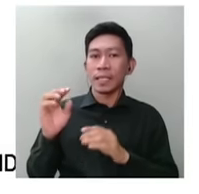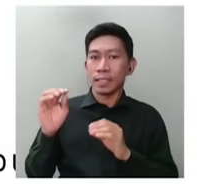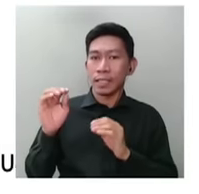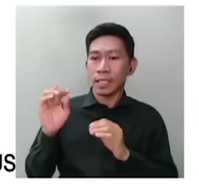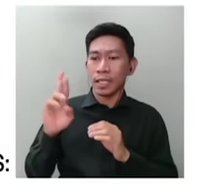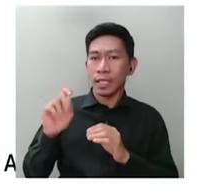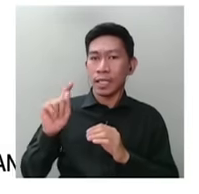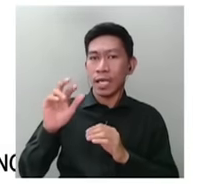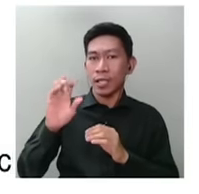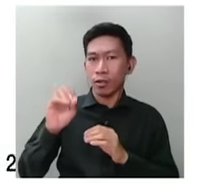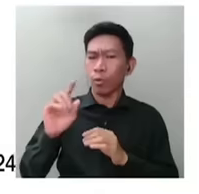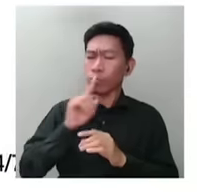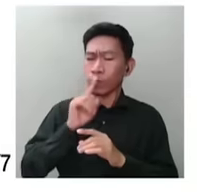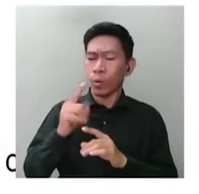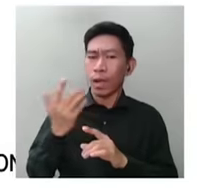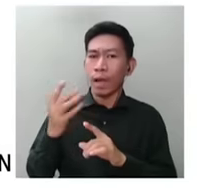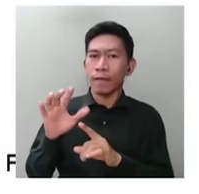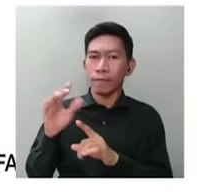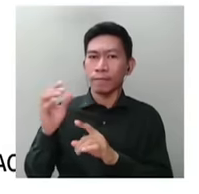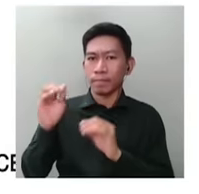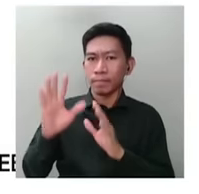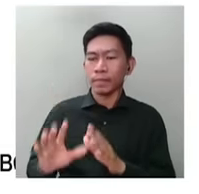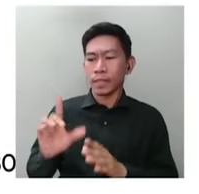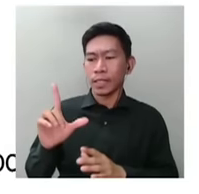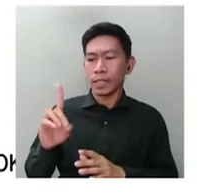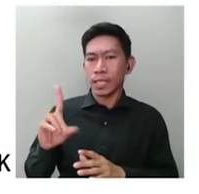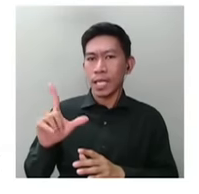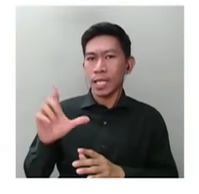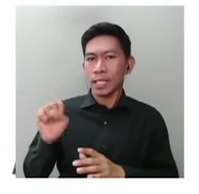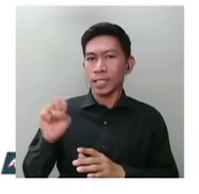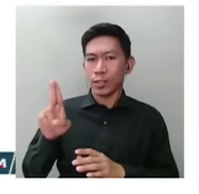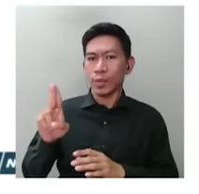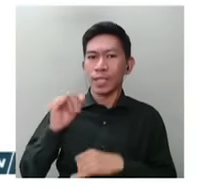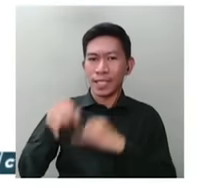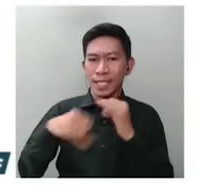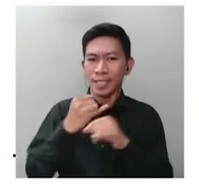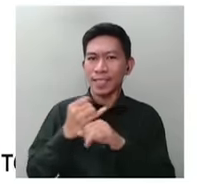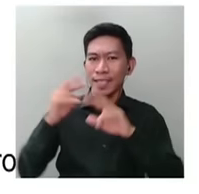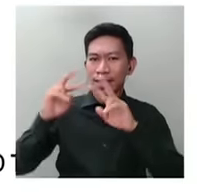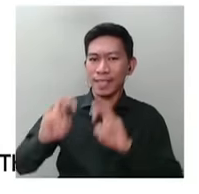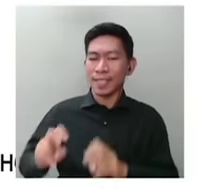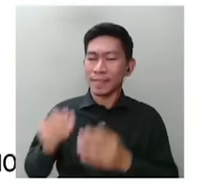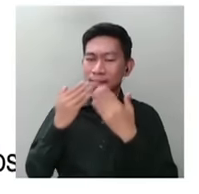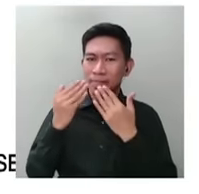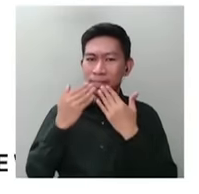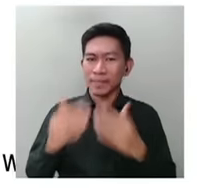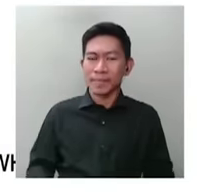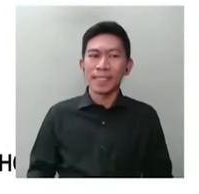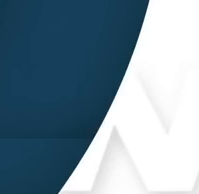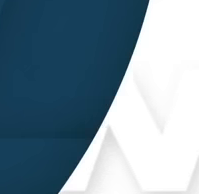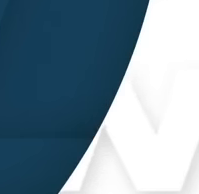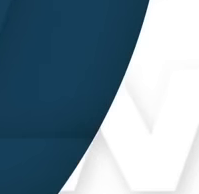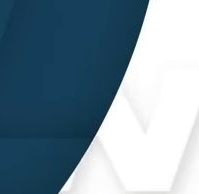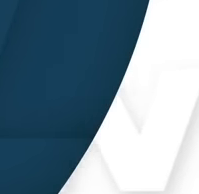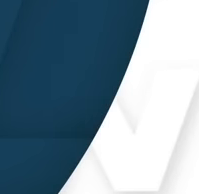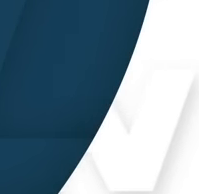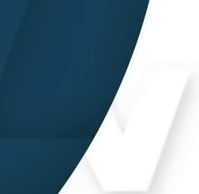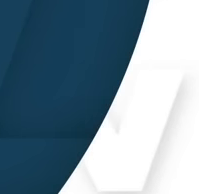professor of international studies there at the De La Salle University. Thank you so much, and nice to see you again, Professor. Thank you very much, Carmina. Take care. Okay.